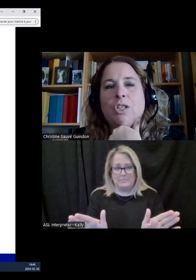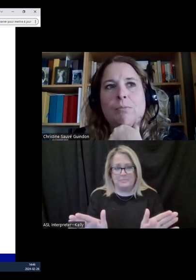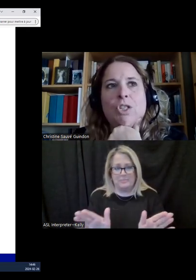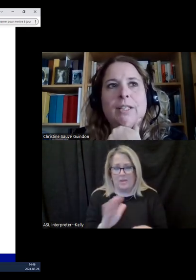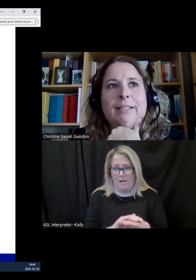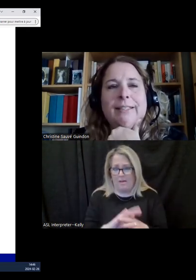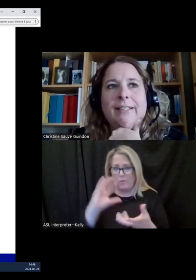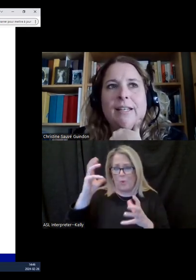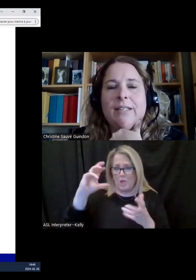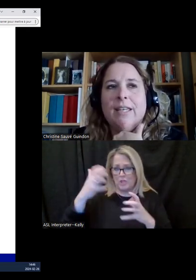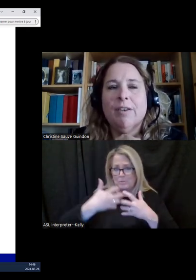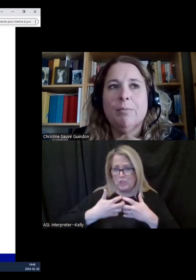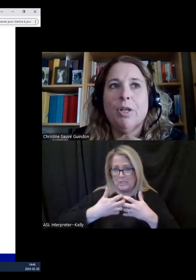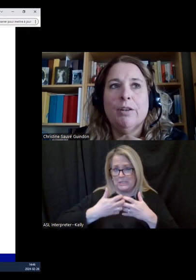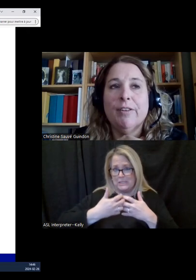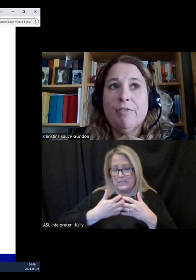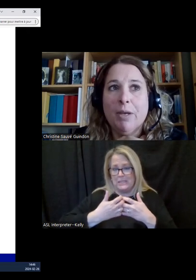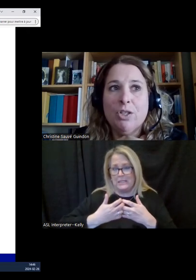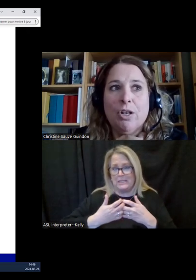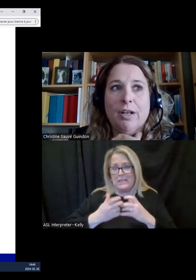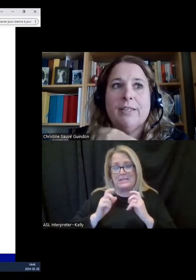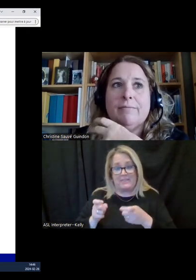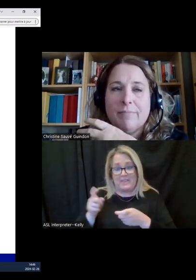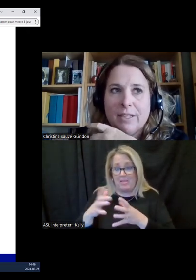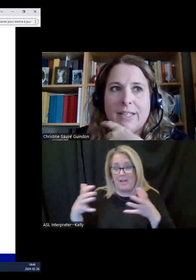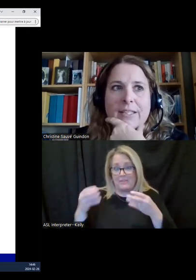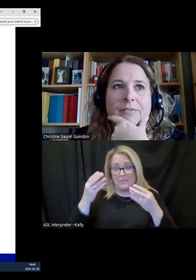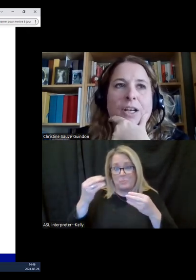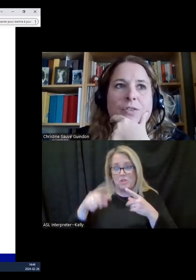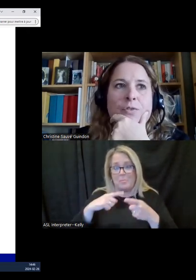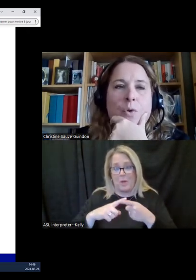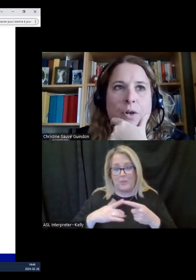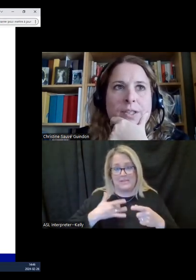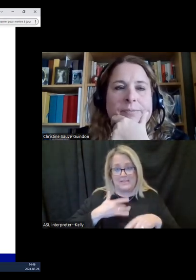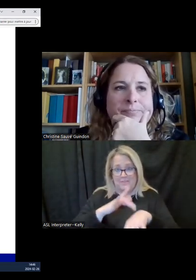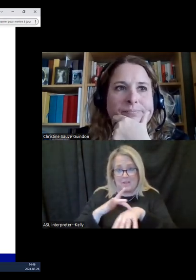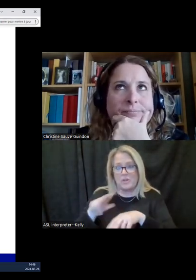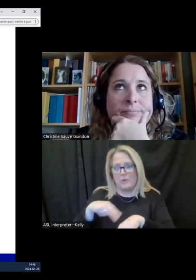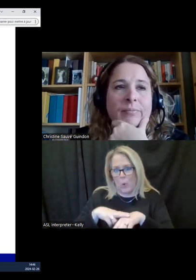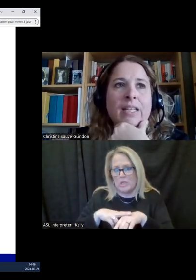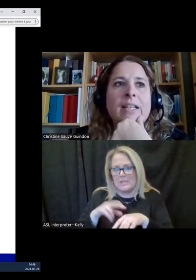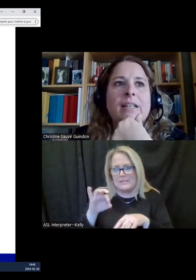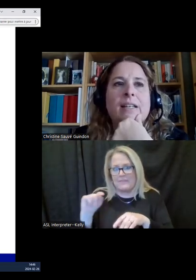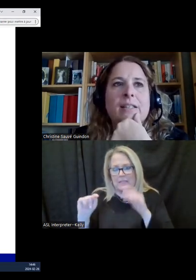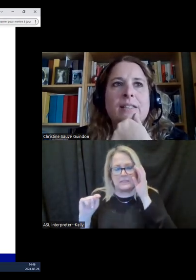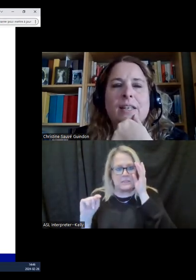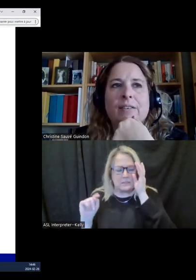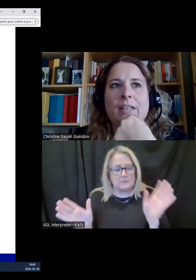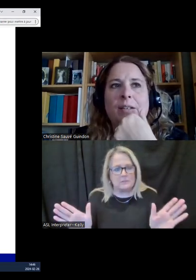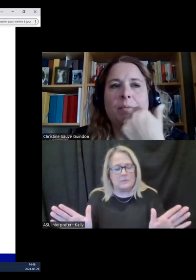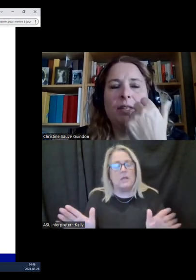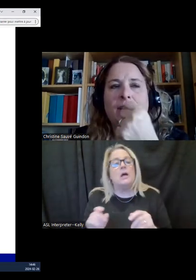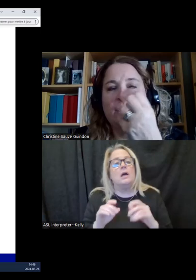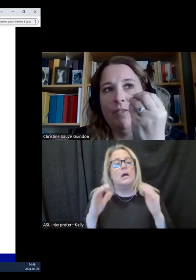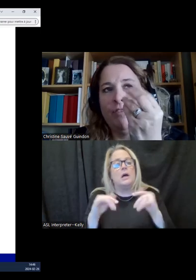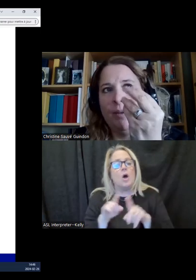on the washing machine. It's giving him a lot of information on the sense of touch, of course. It is giving